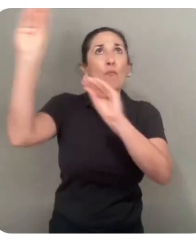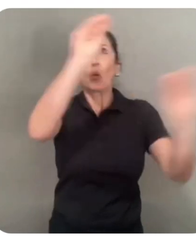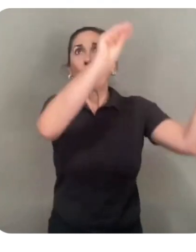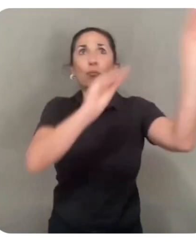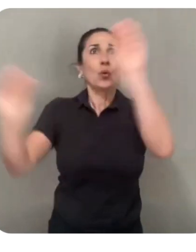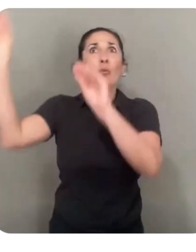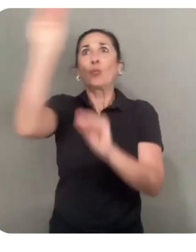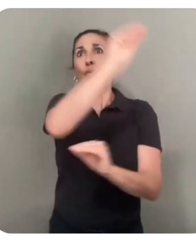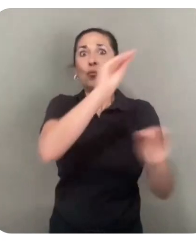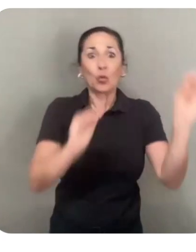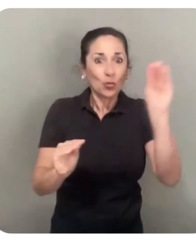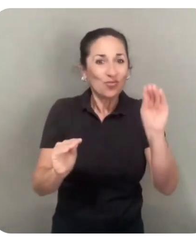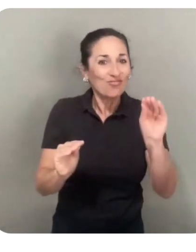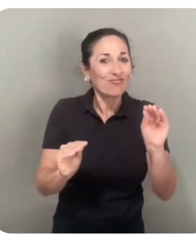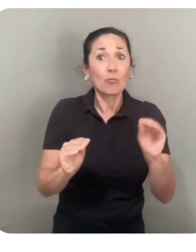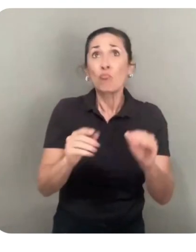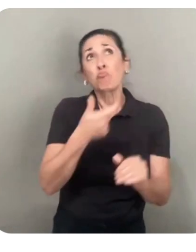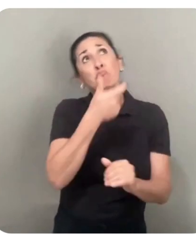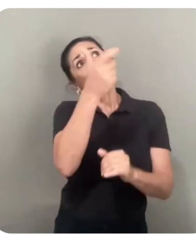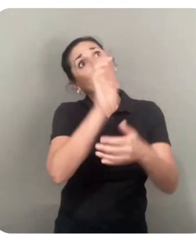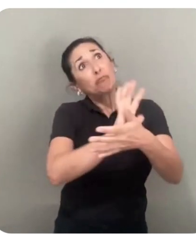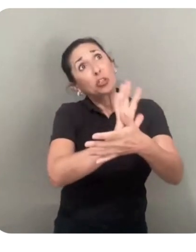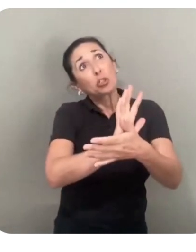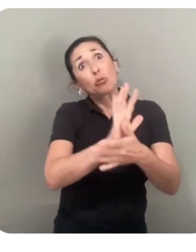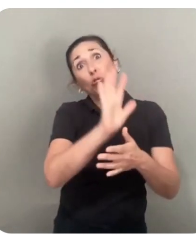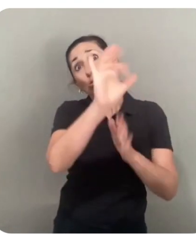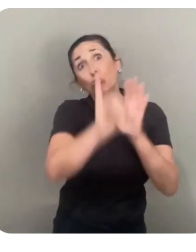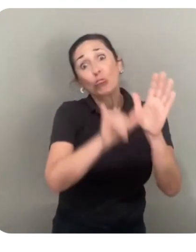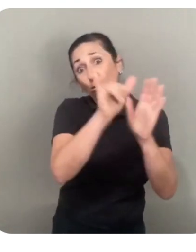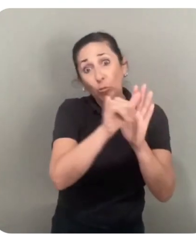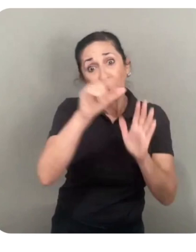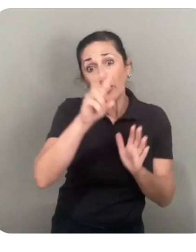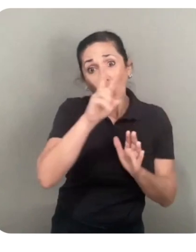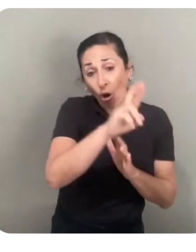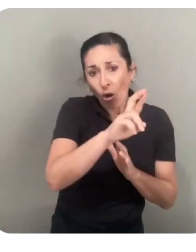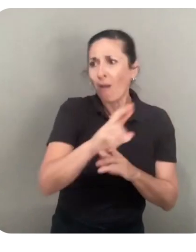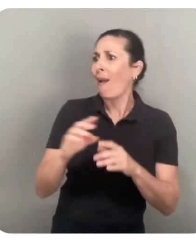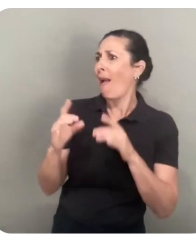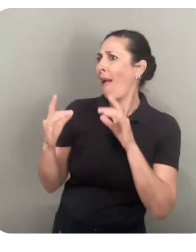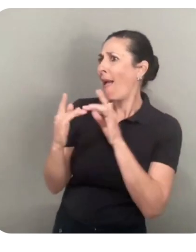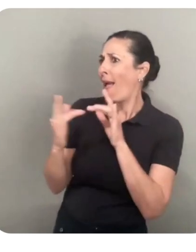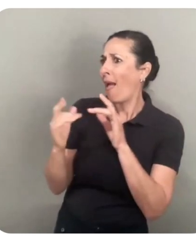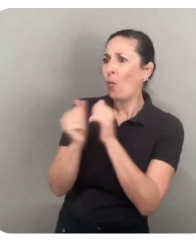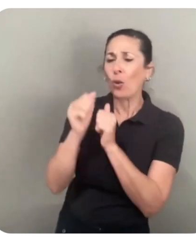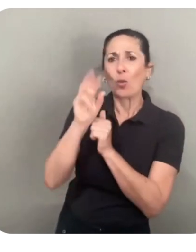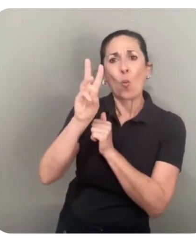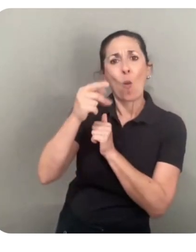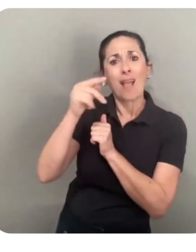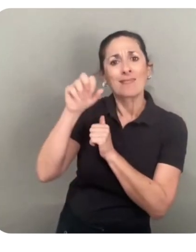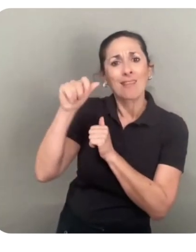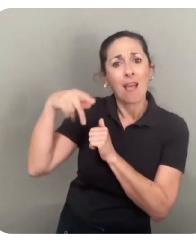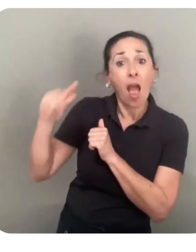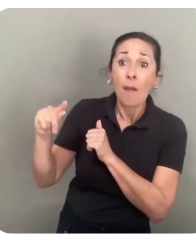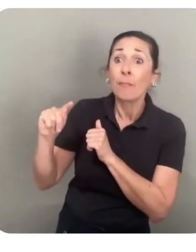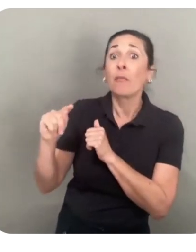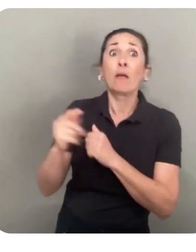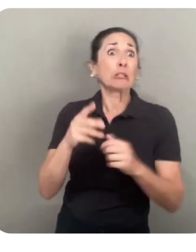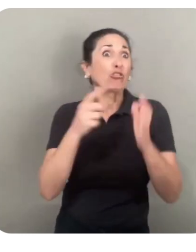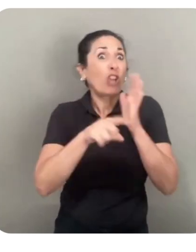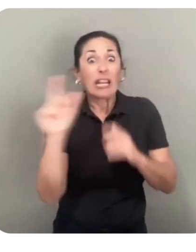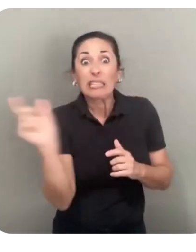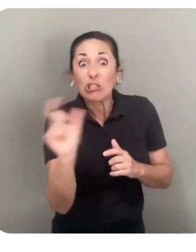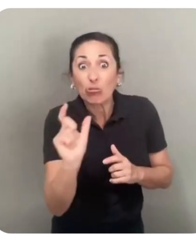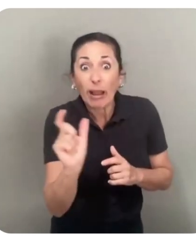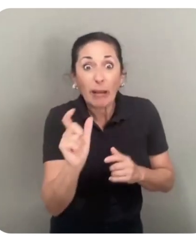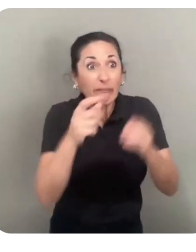space. You can watch a video on YouTube VR, stay connected on WhatsApp, and check your Instagram feed, all at the